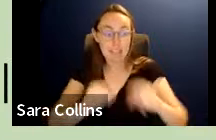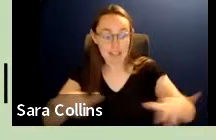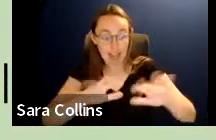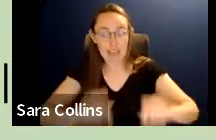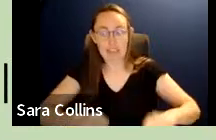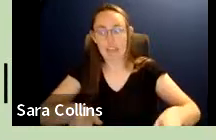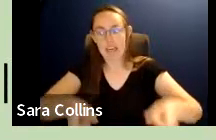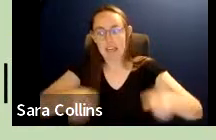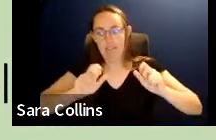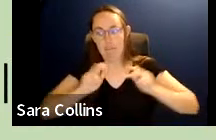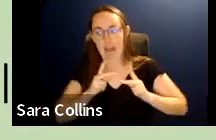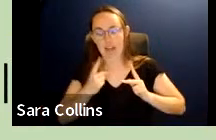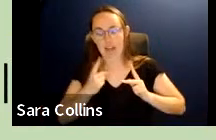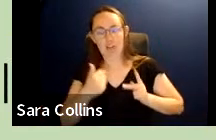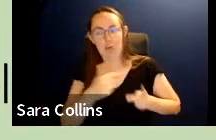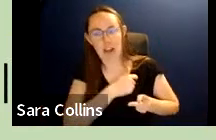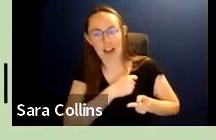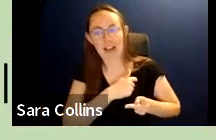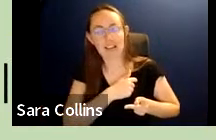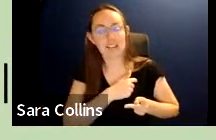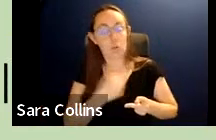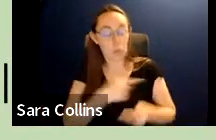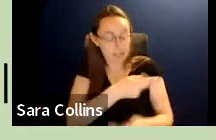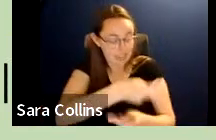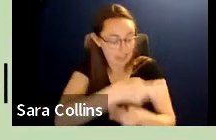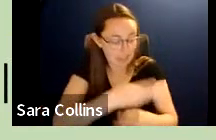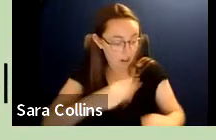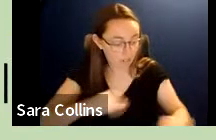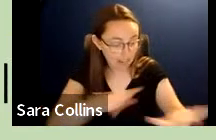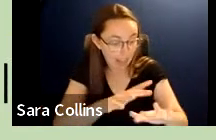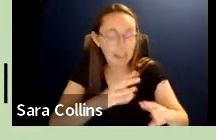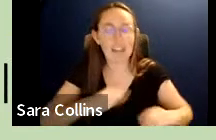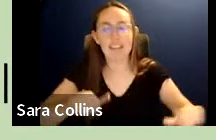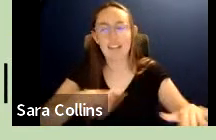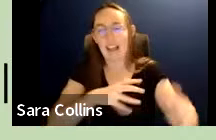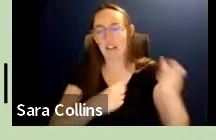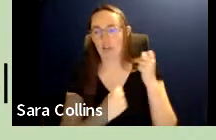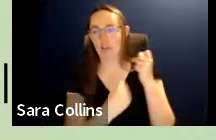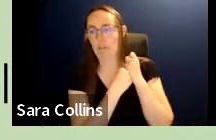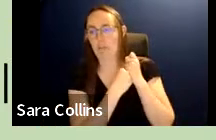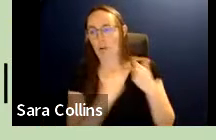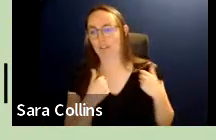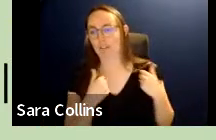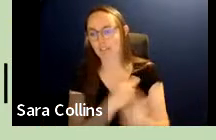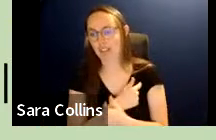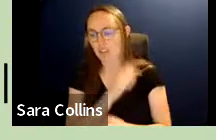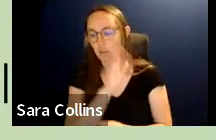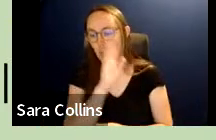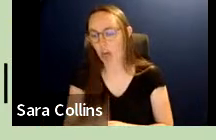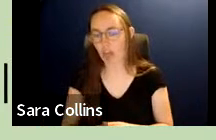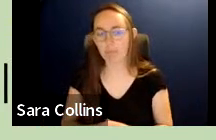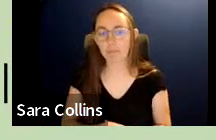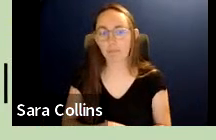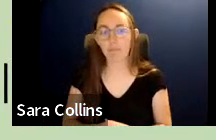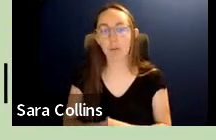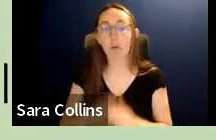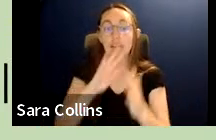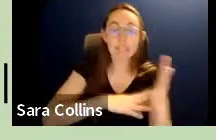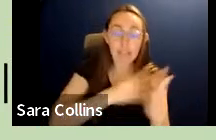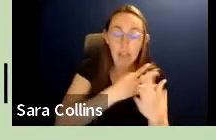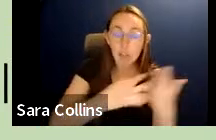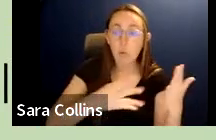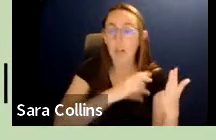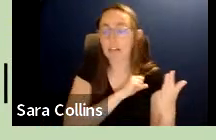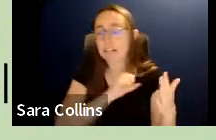to us. We've also made some adaptations here around scheduling and staffing so that we can,